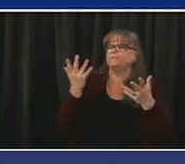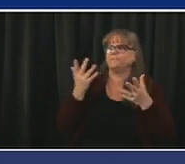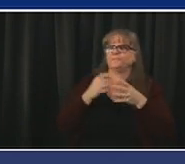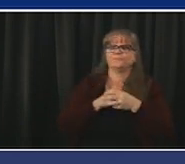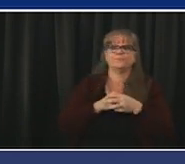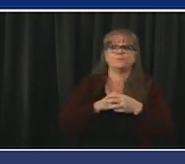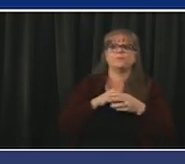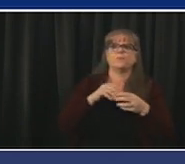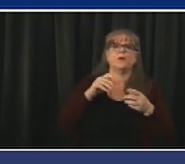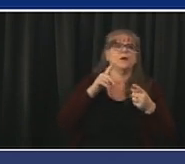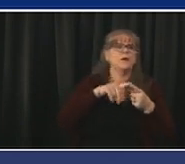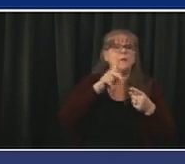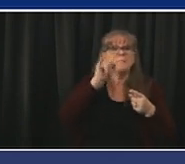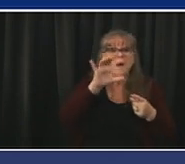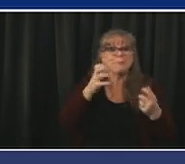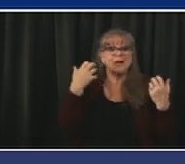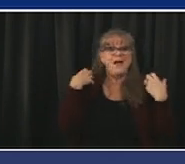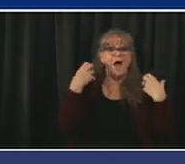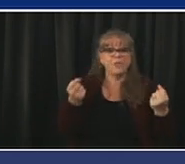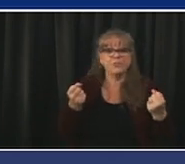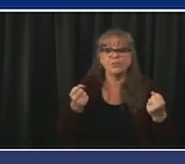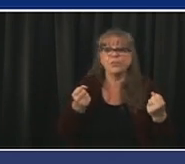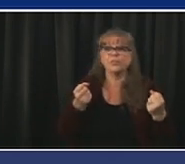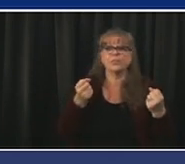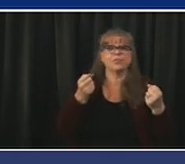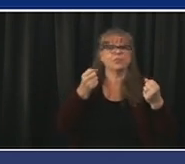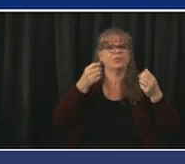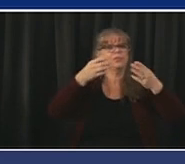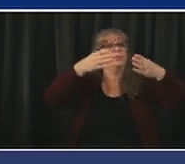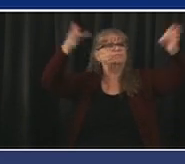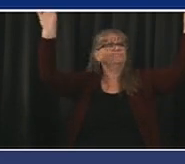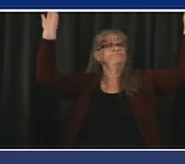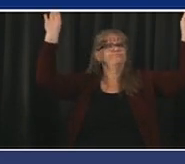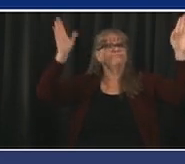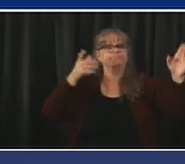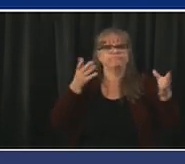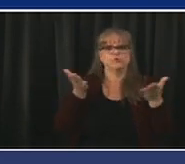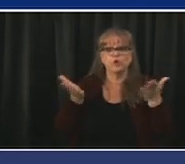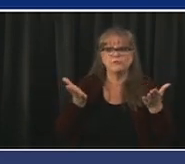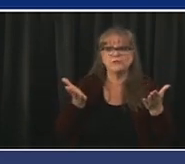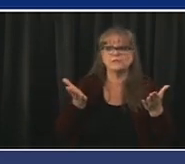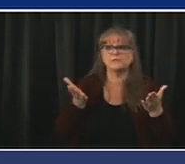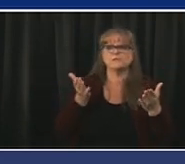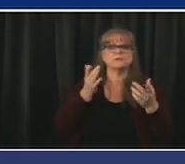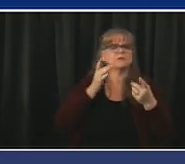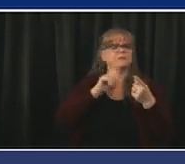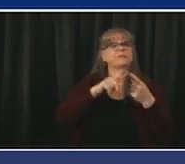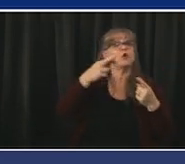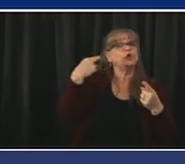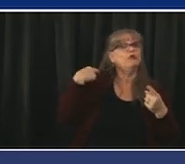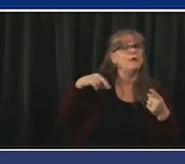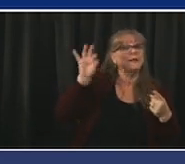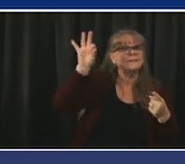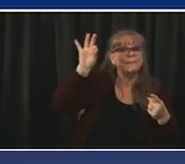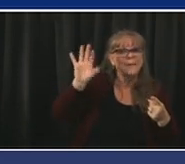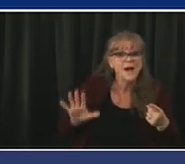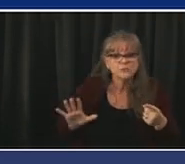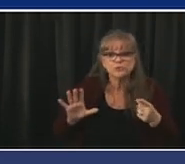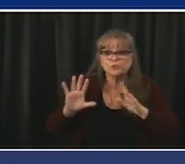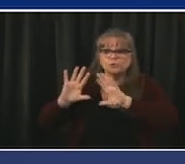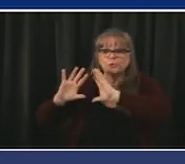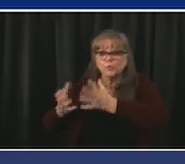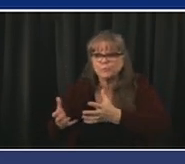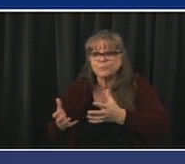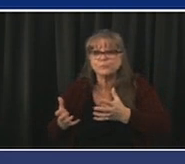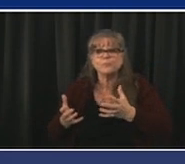human services workers, faith leaders, and frontline essential direct care providers for Coloradans who are experiencing